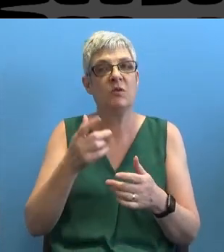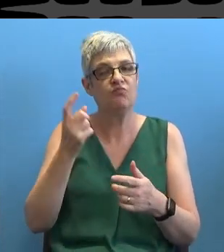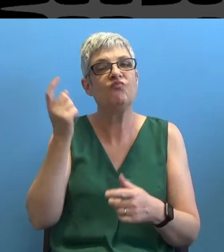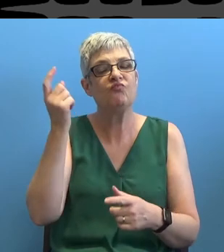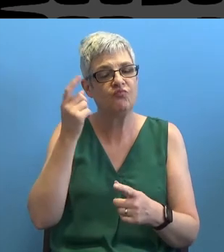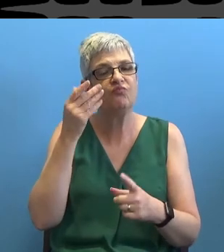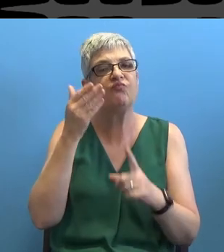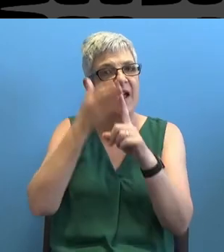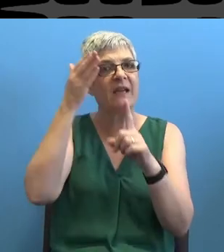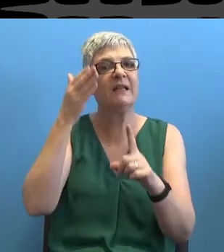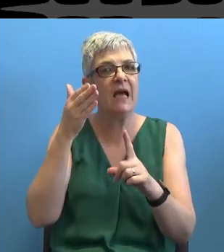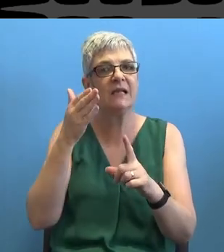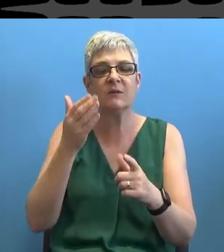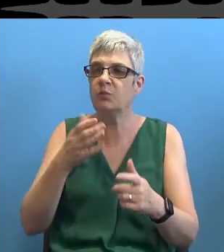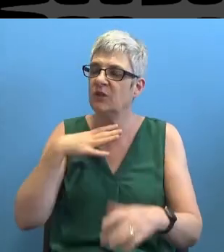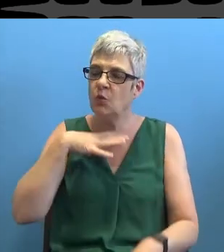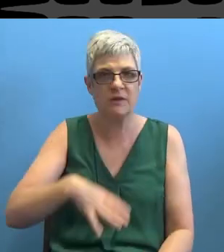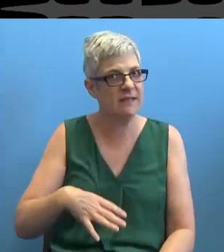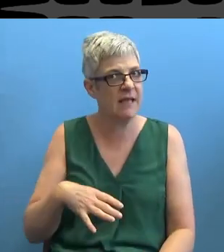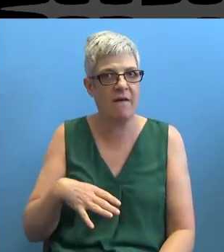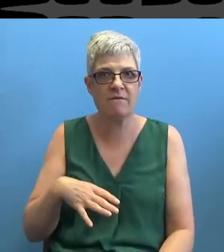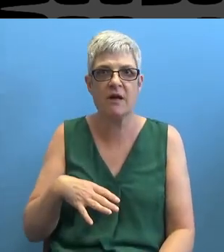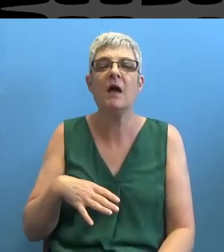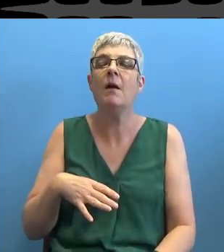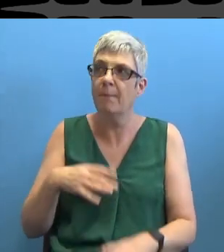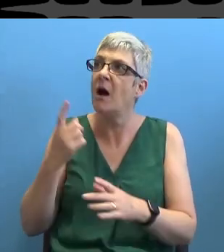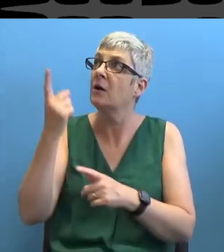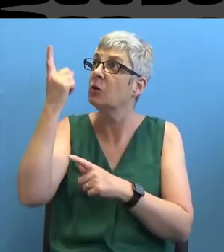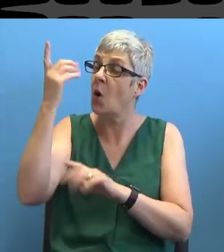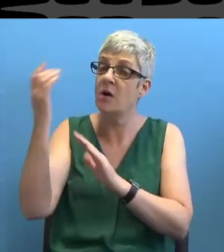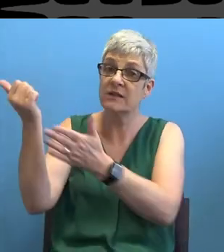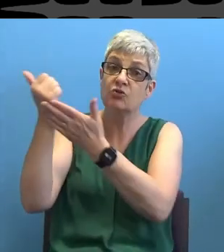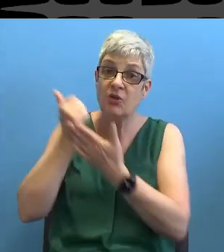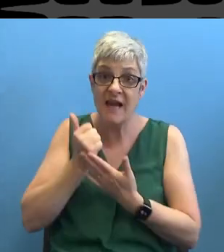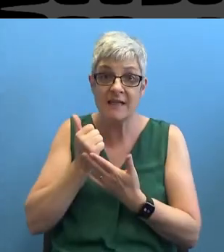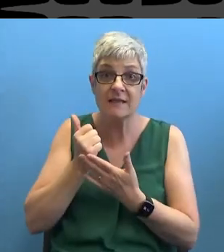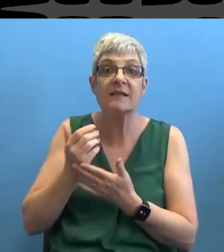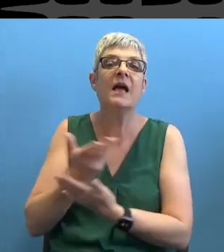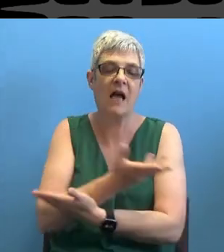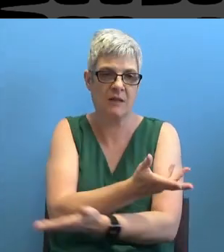this, but that He in His grace has provided it for us.